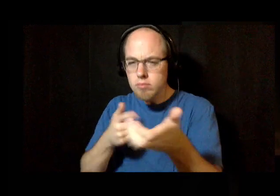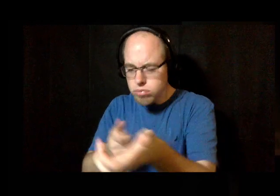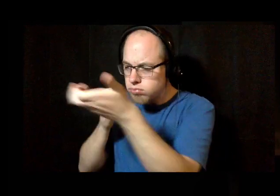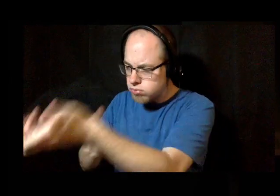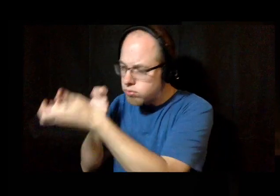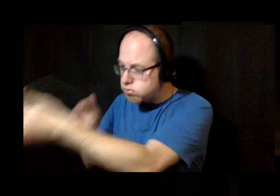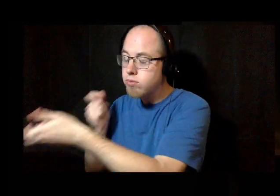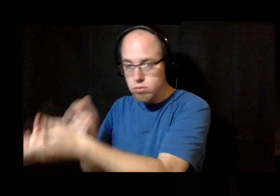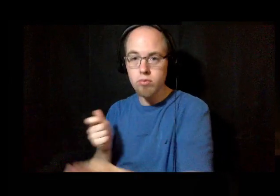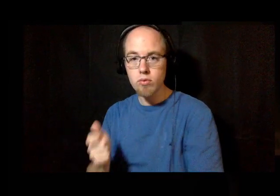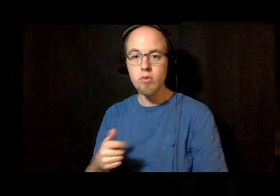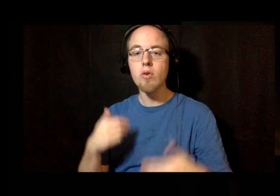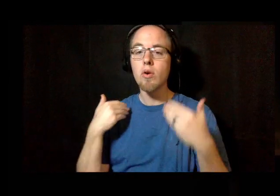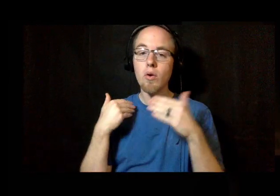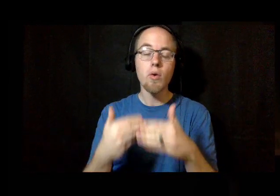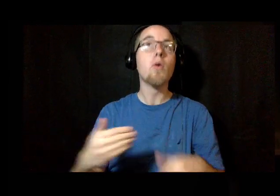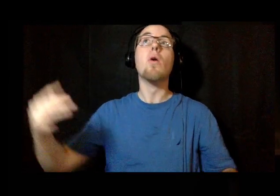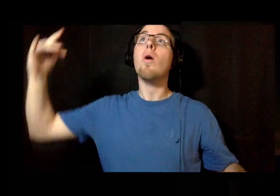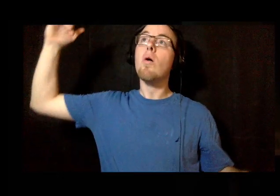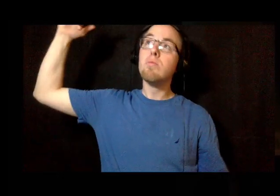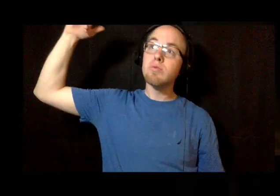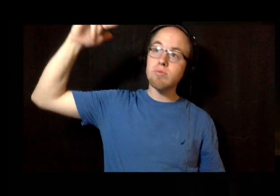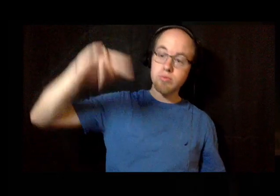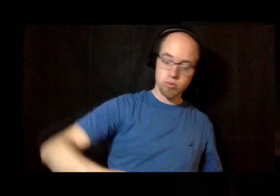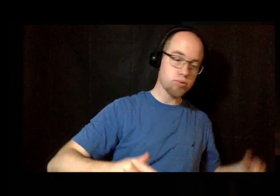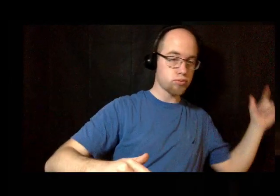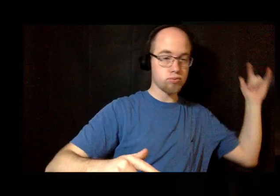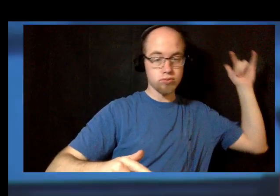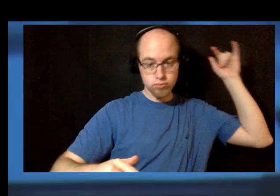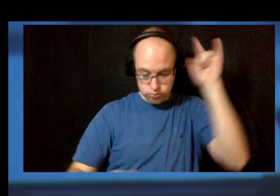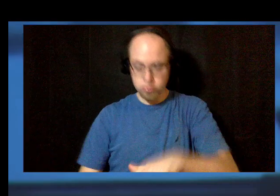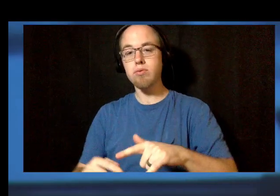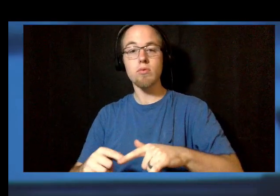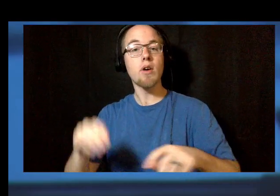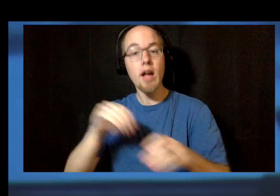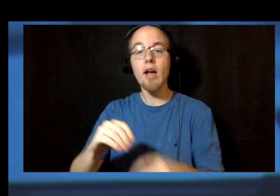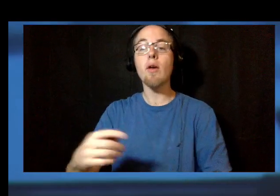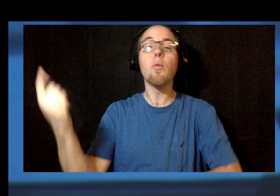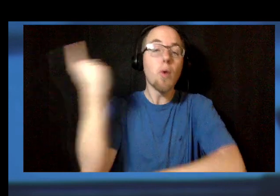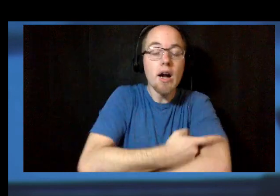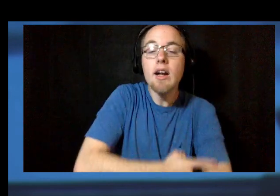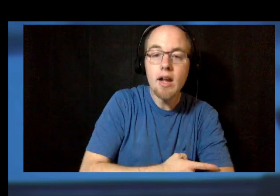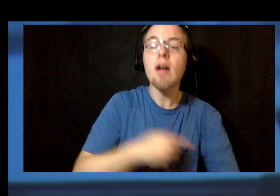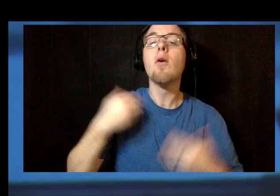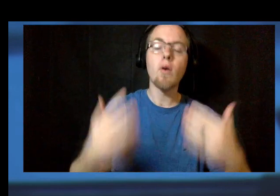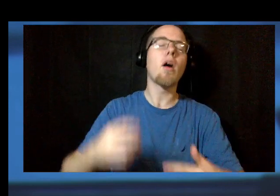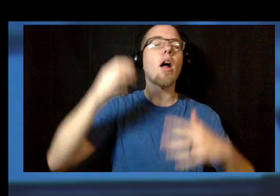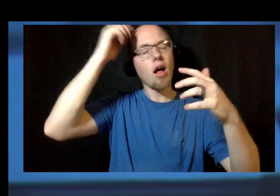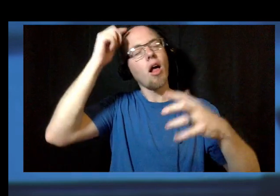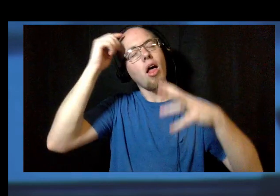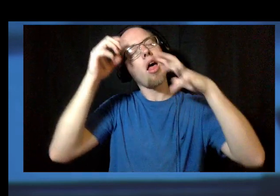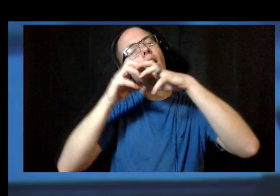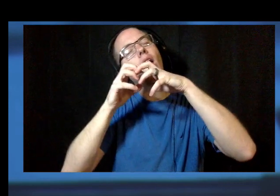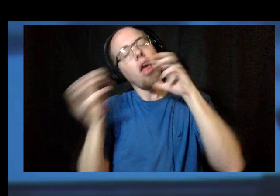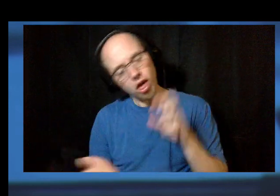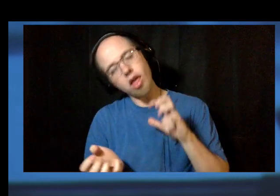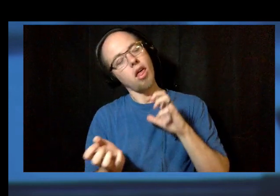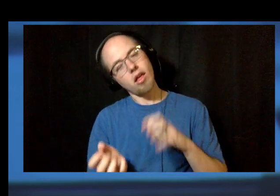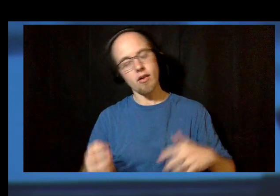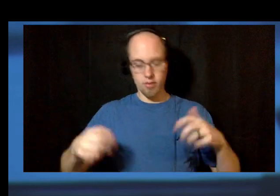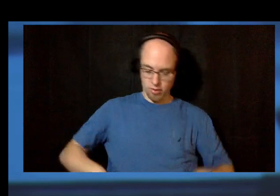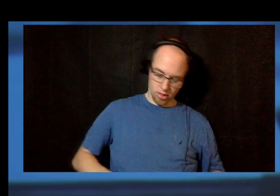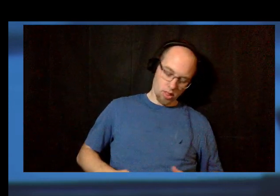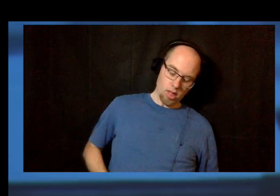2 separate plane crashes in the space of 24 hours, winding up with a fractured skull, internal bleeding, cracked spine, ruptured